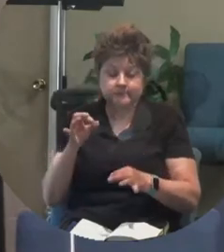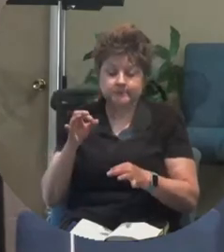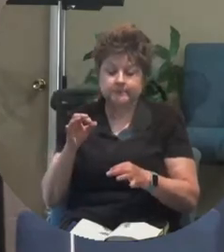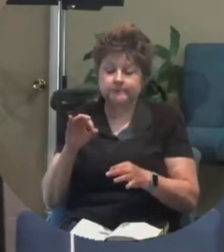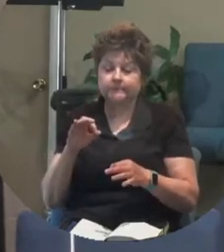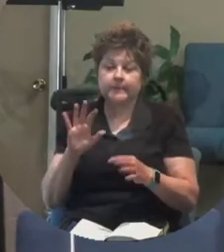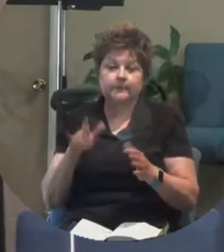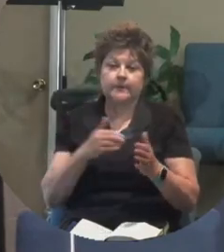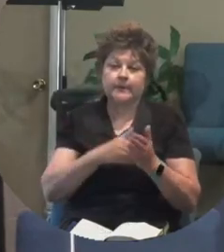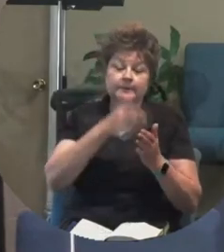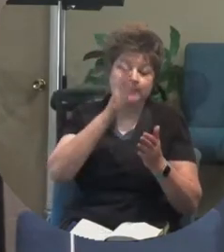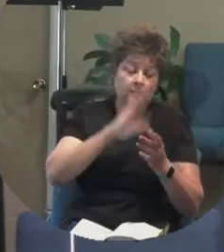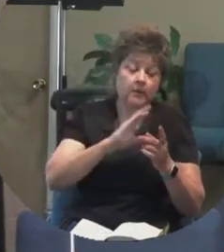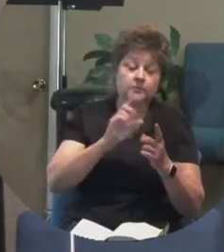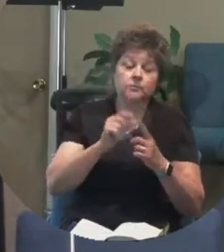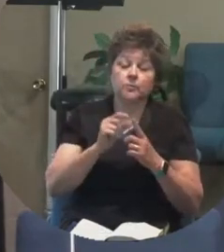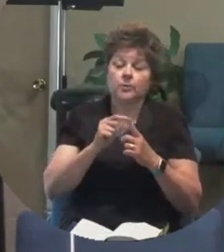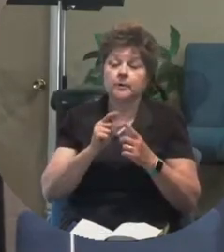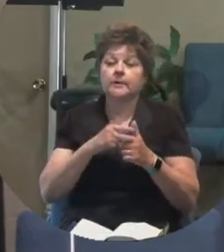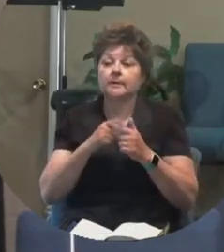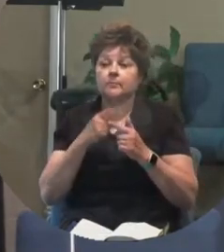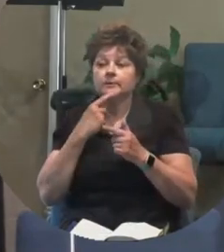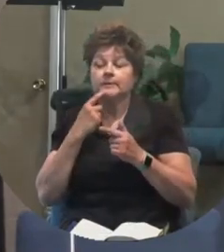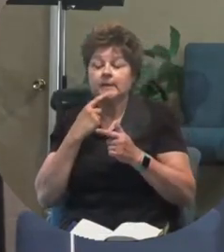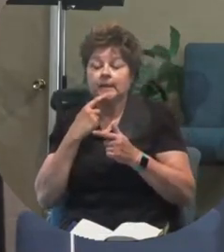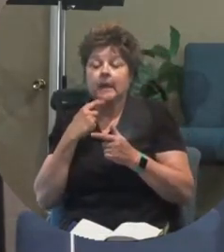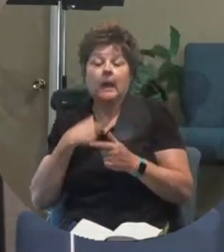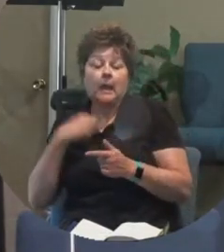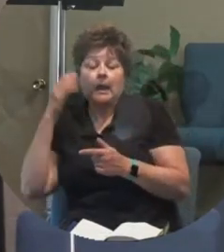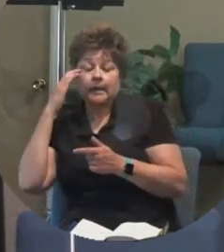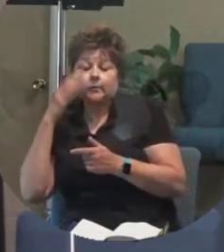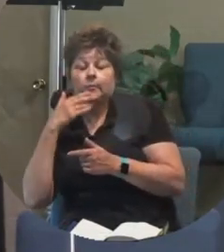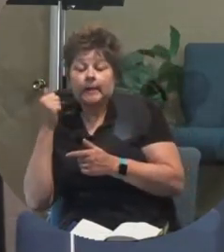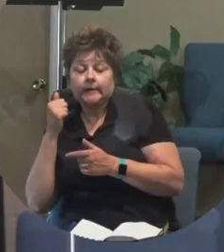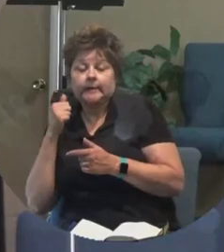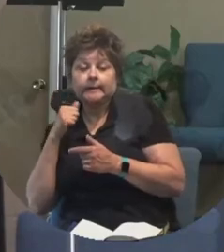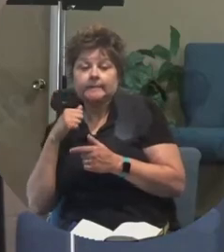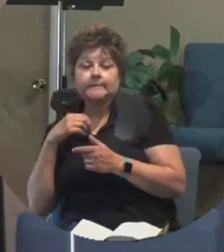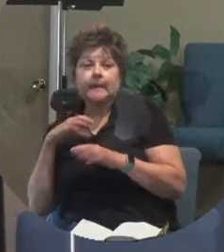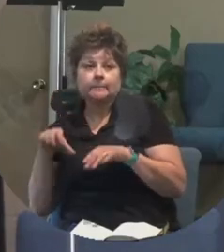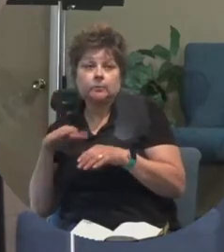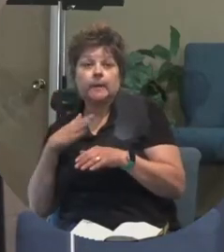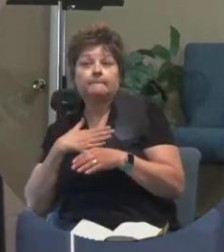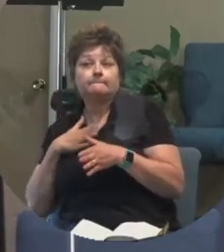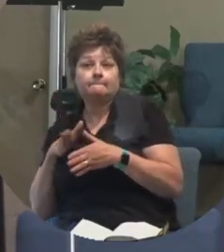word, then we're basically saying, God, I know better than you do because I'm doing it my way.